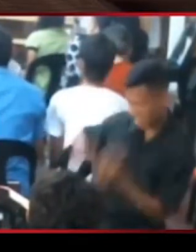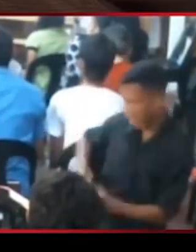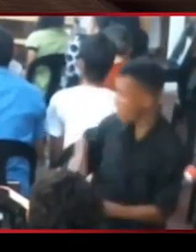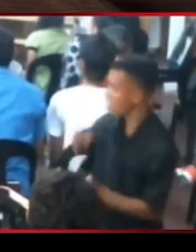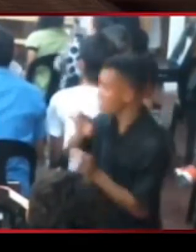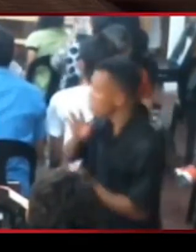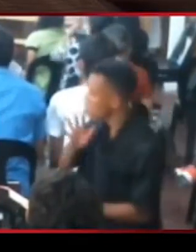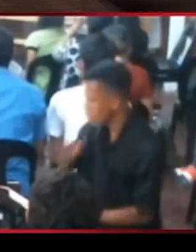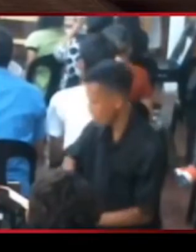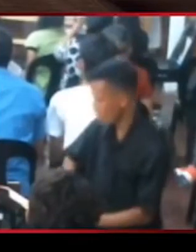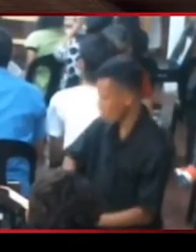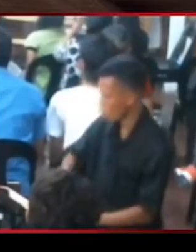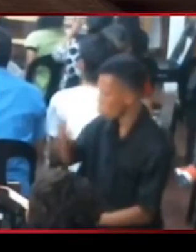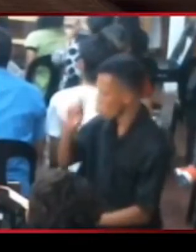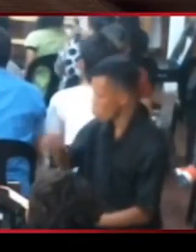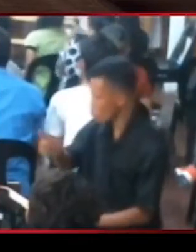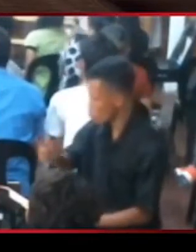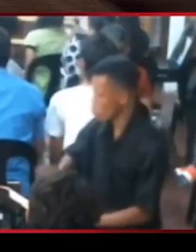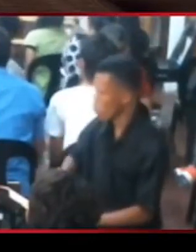Job was tried,